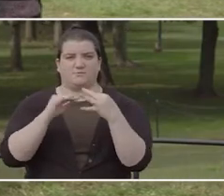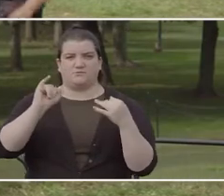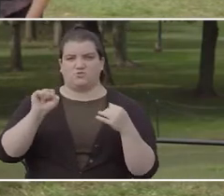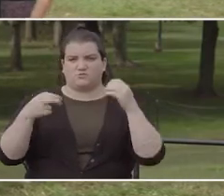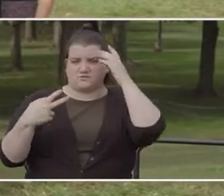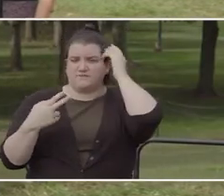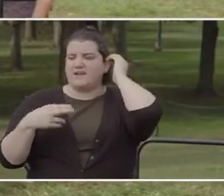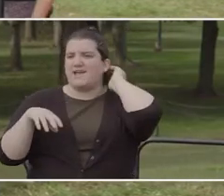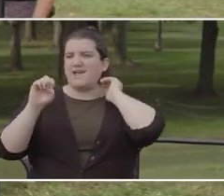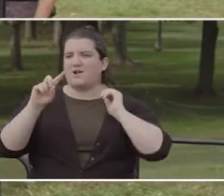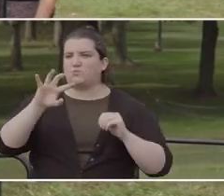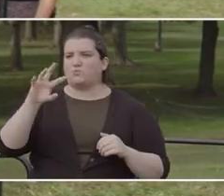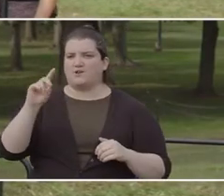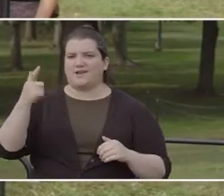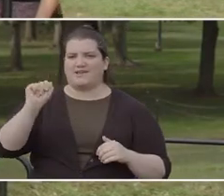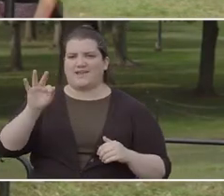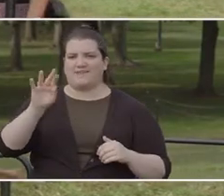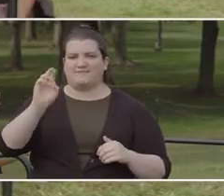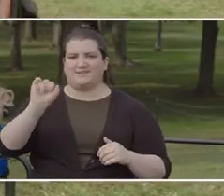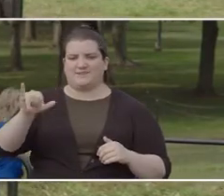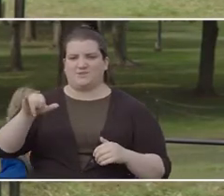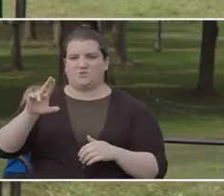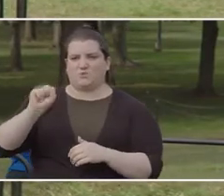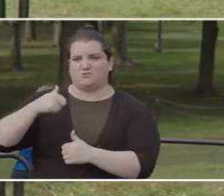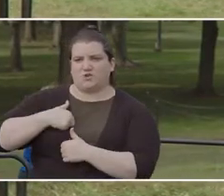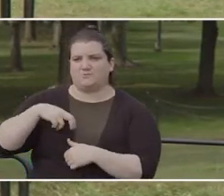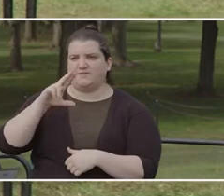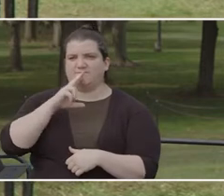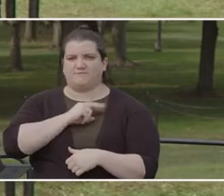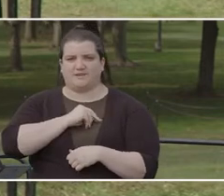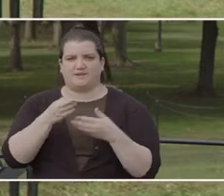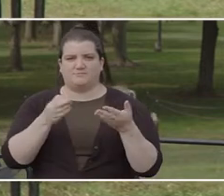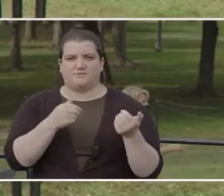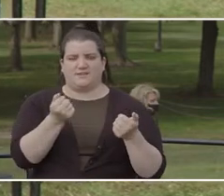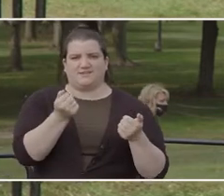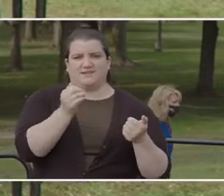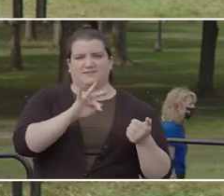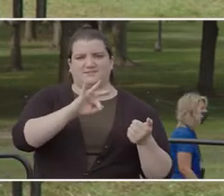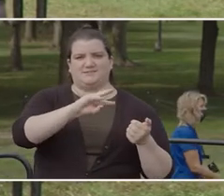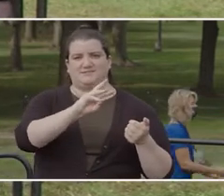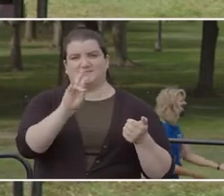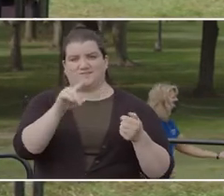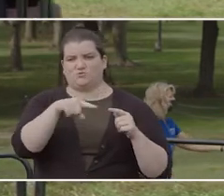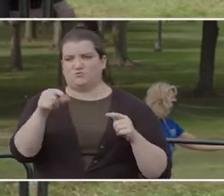Joseph Edward Gaffney, U.S. Army, Vietnam service 1967 to